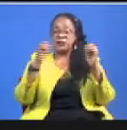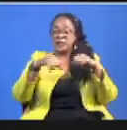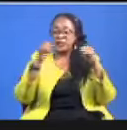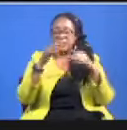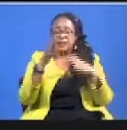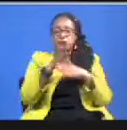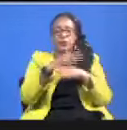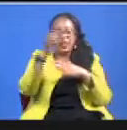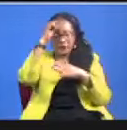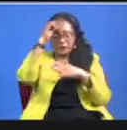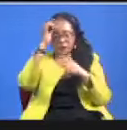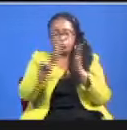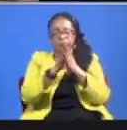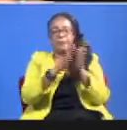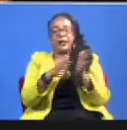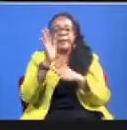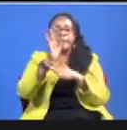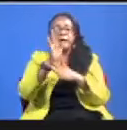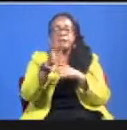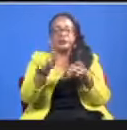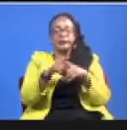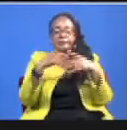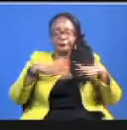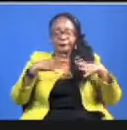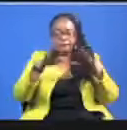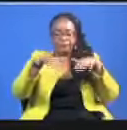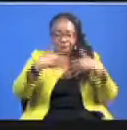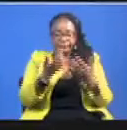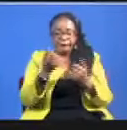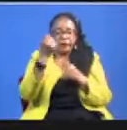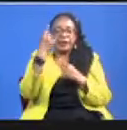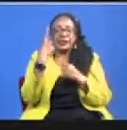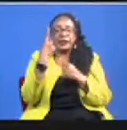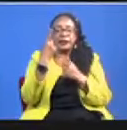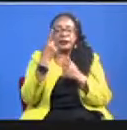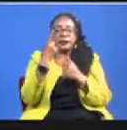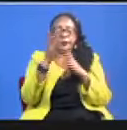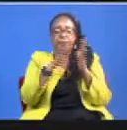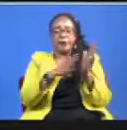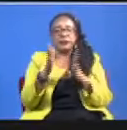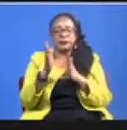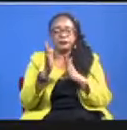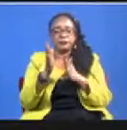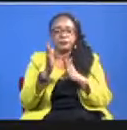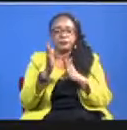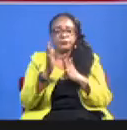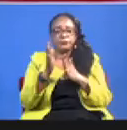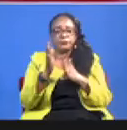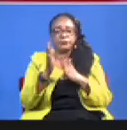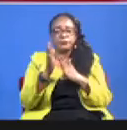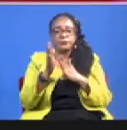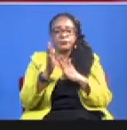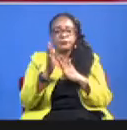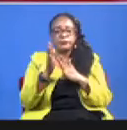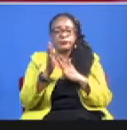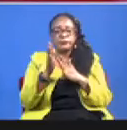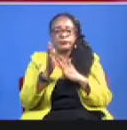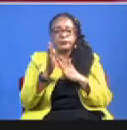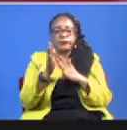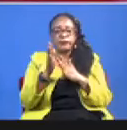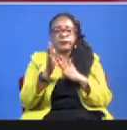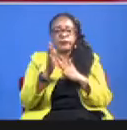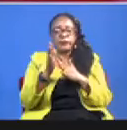there can be some kind of consensus between the government and its plans and the people, and how they understand how the government